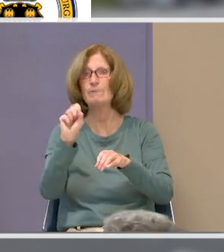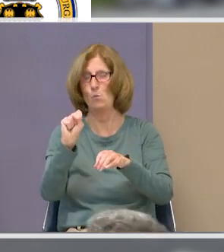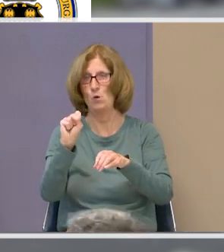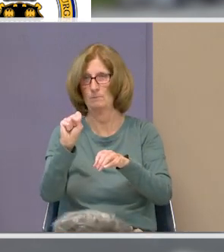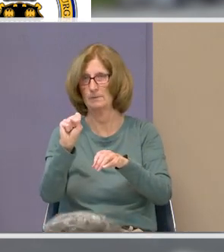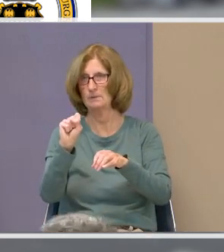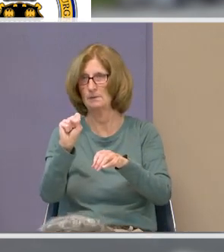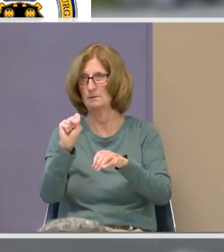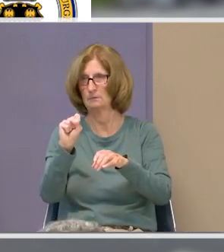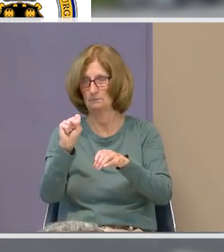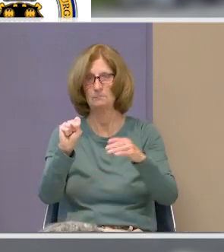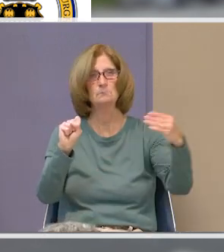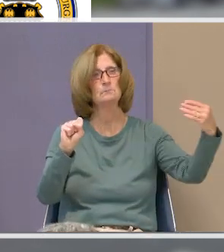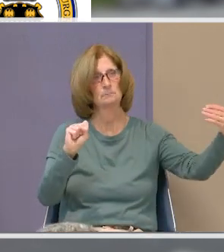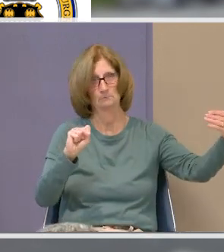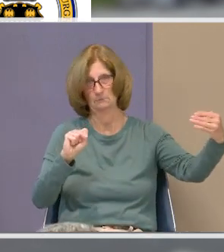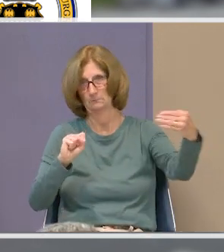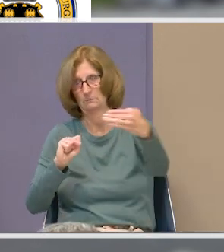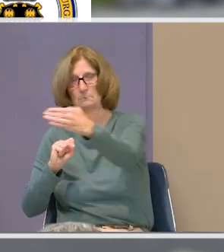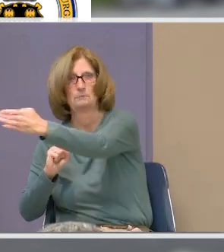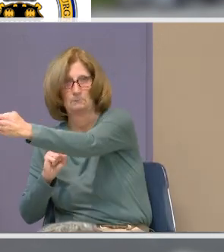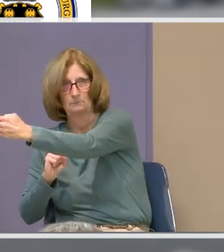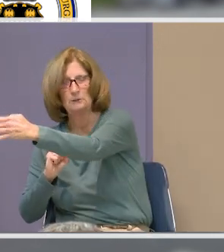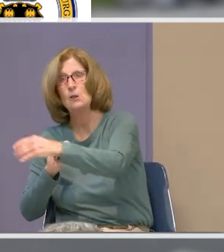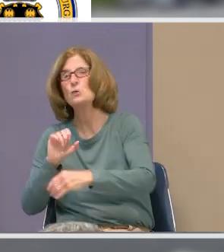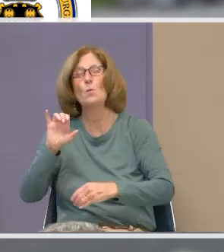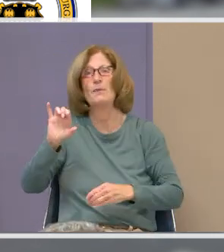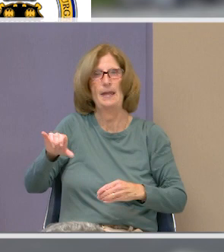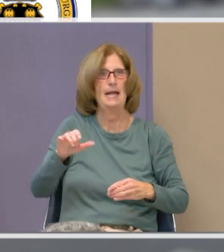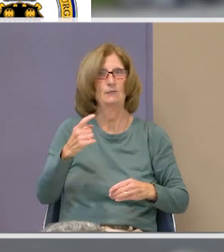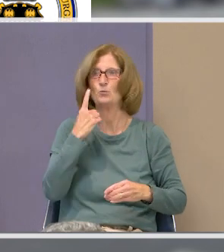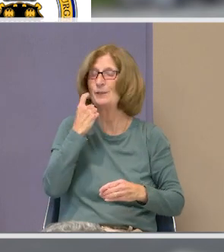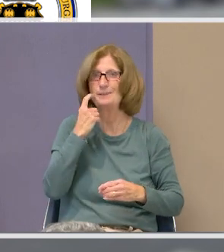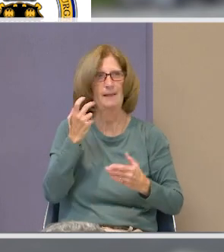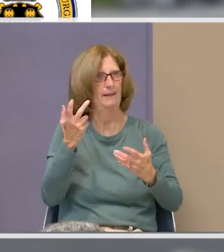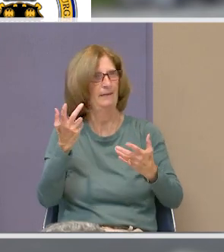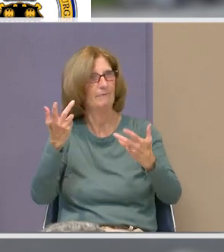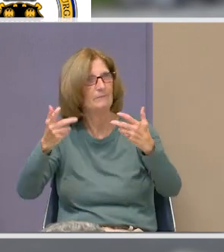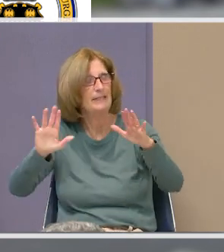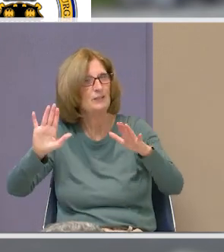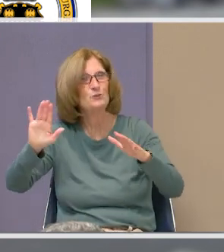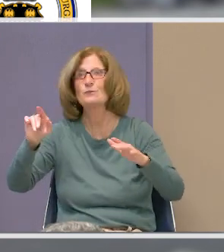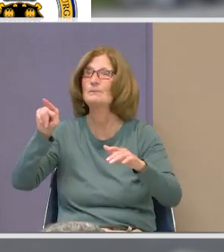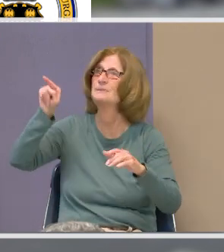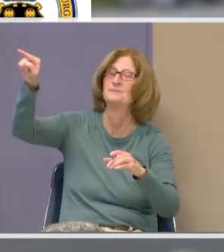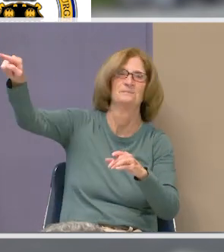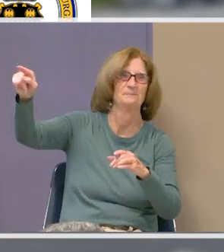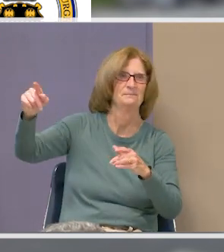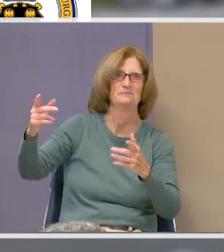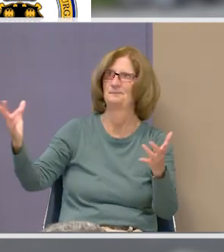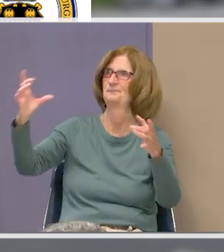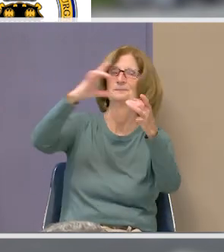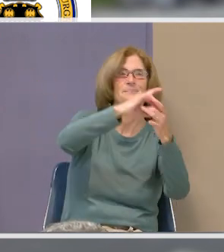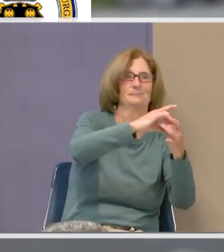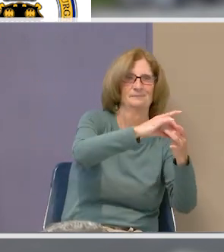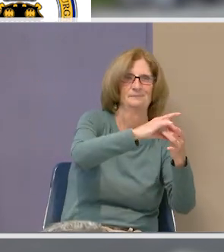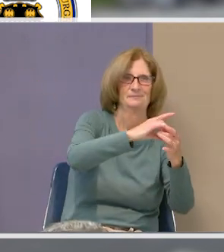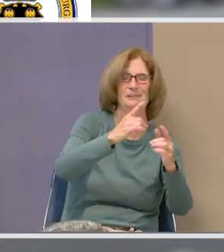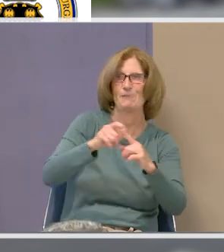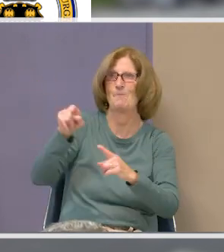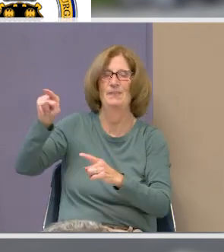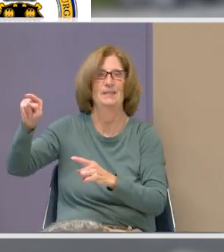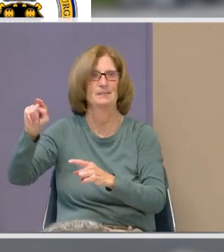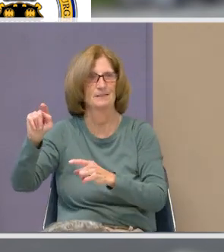So that will connect the existing shared use path that was recently completed to the intersection and make